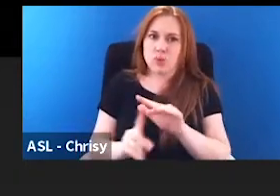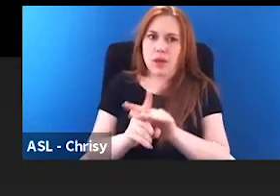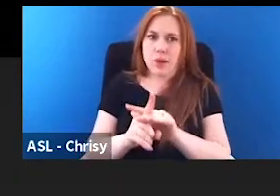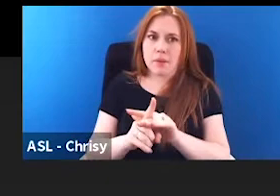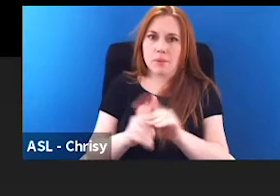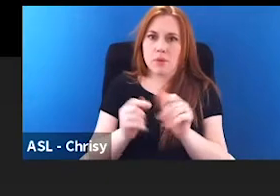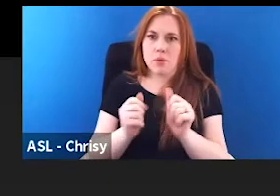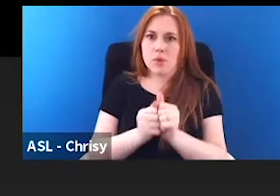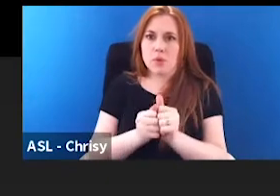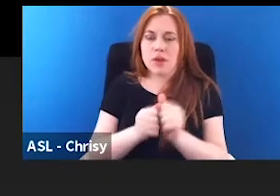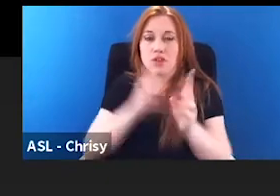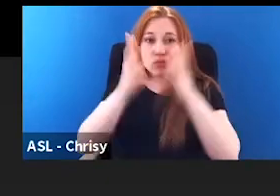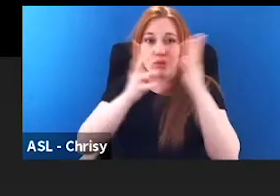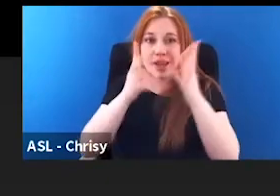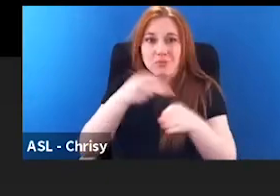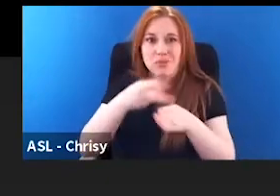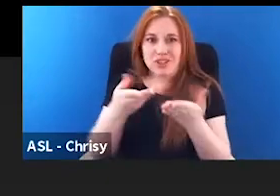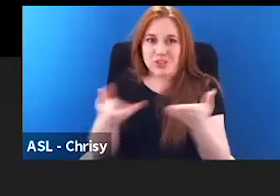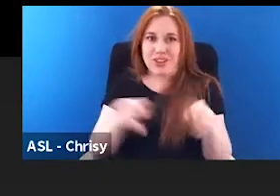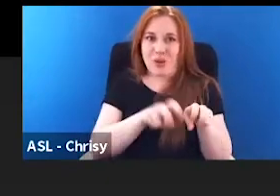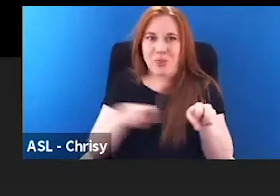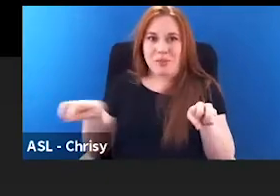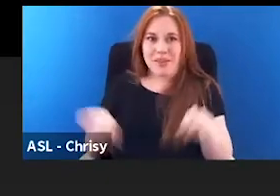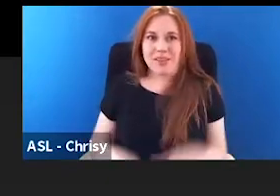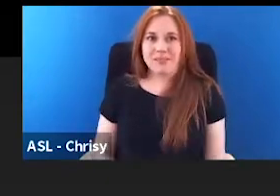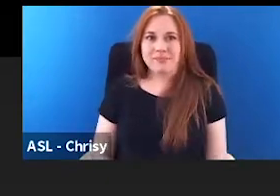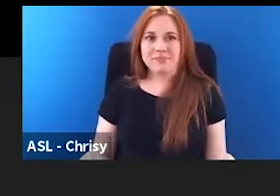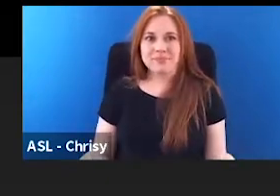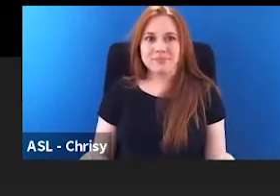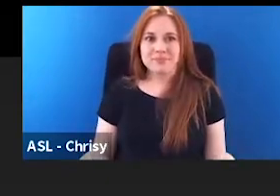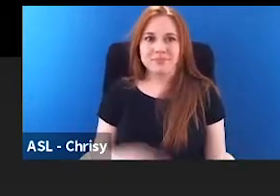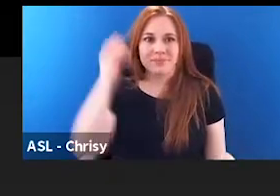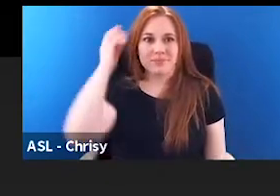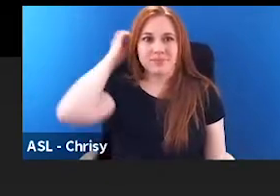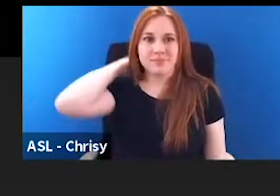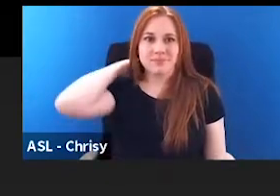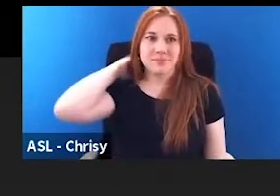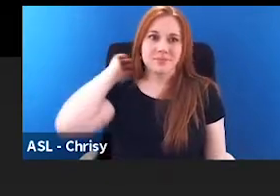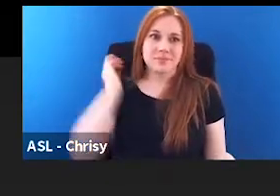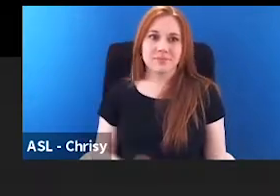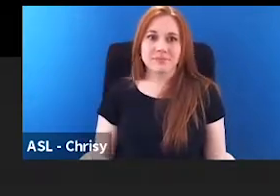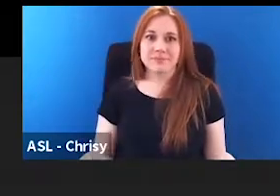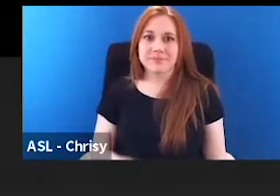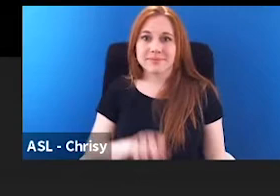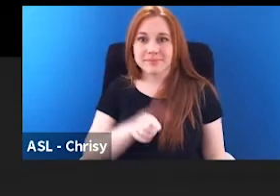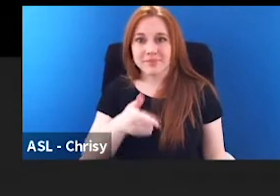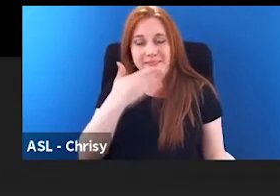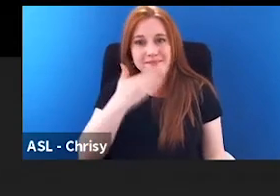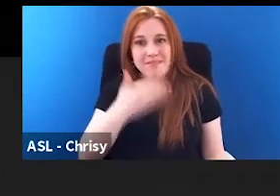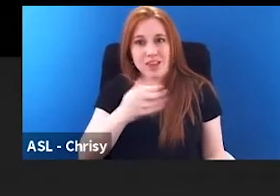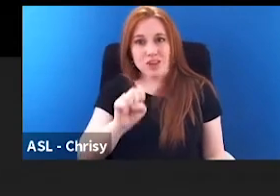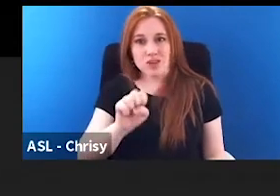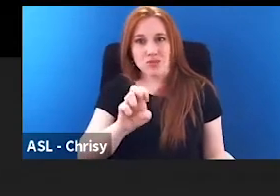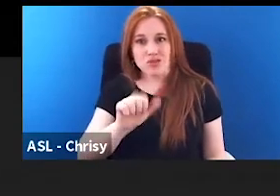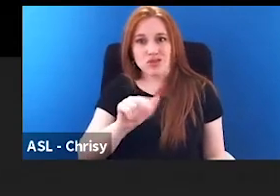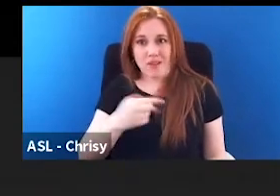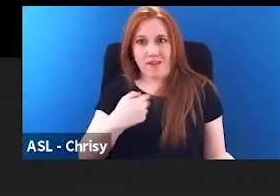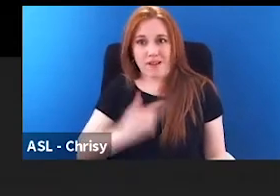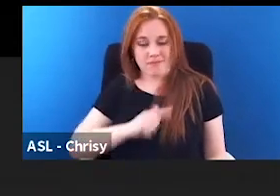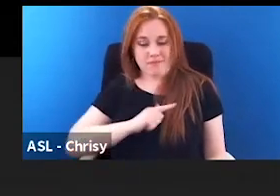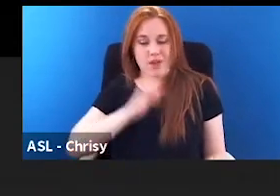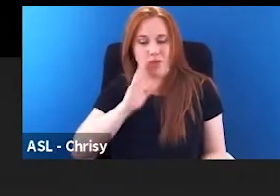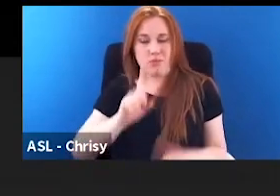3 of the professionals here that are on the panel. Thanks, Sean. I'll go first.